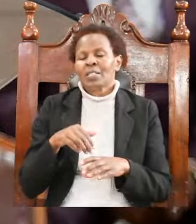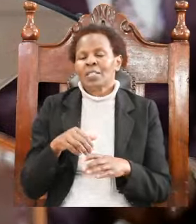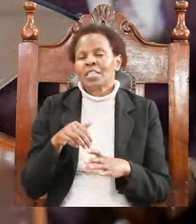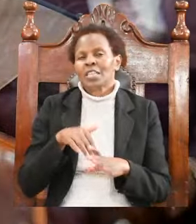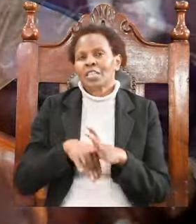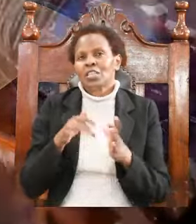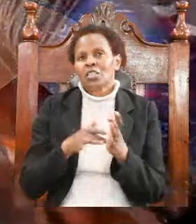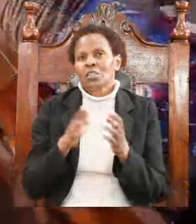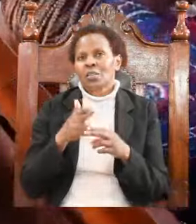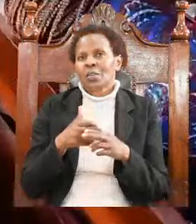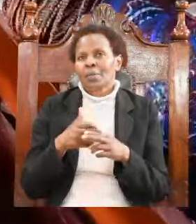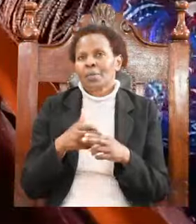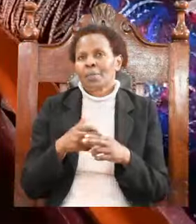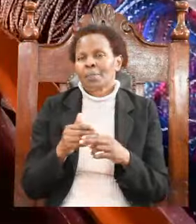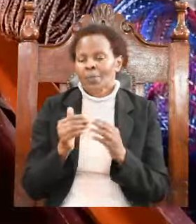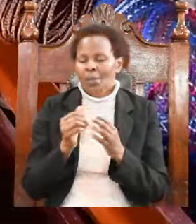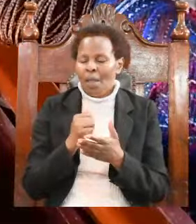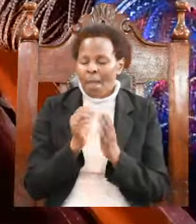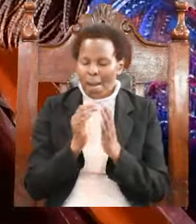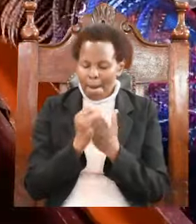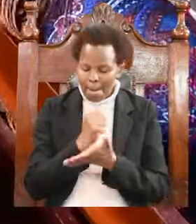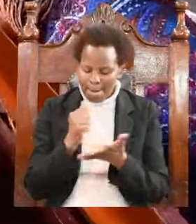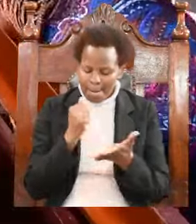pray. Amen.